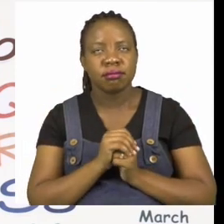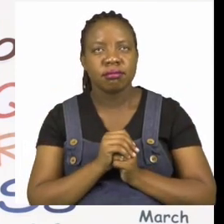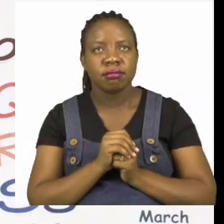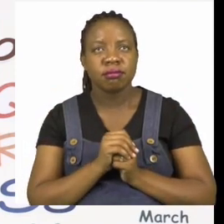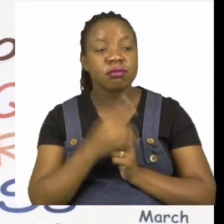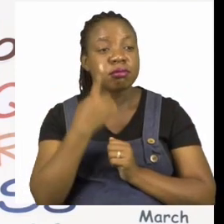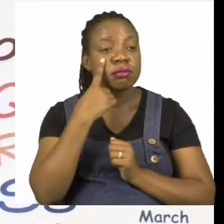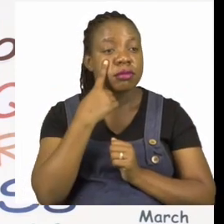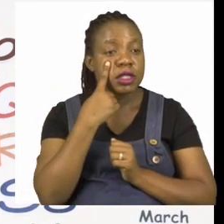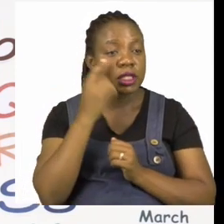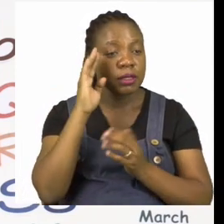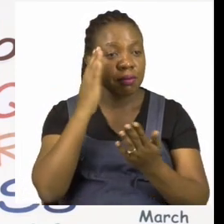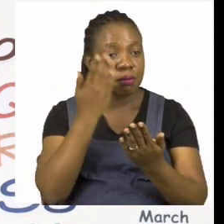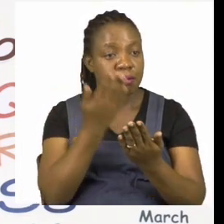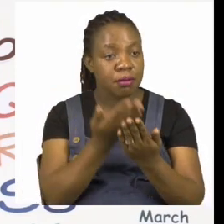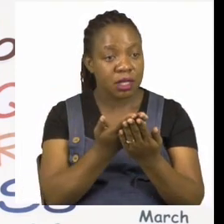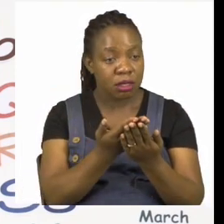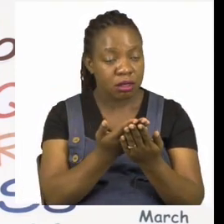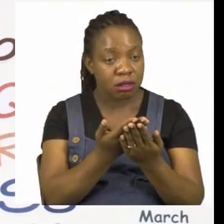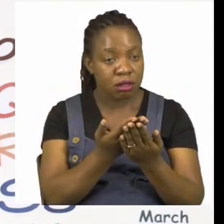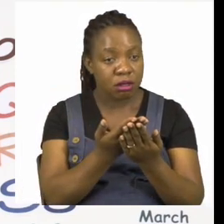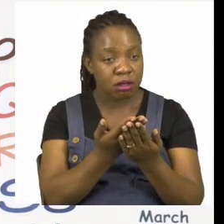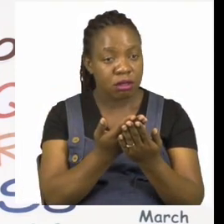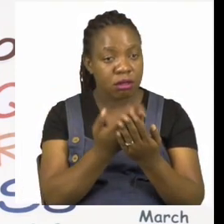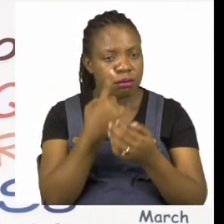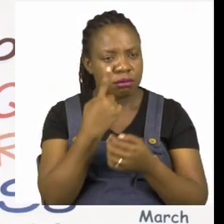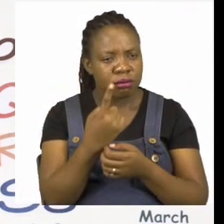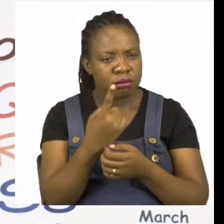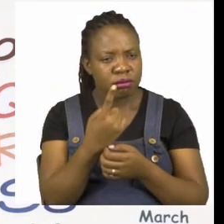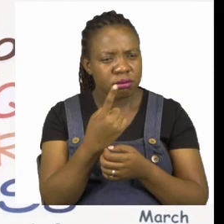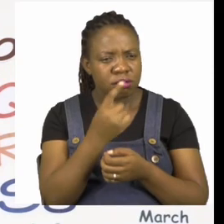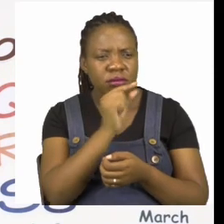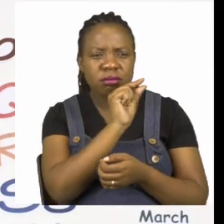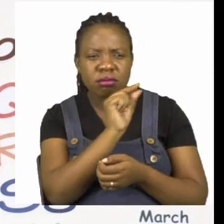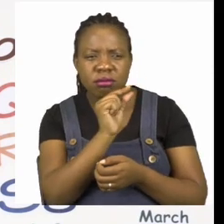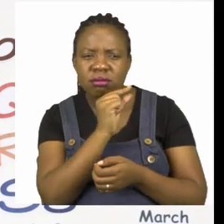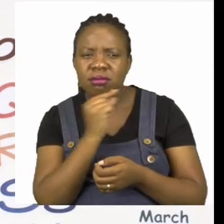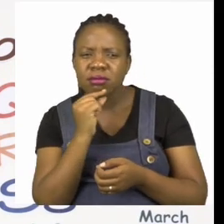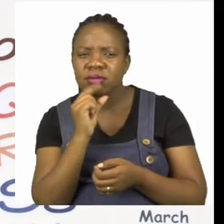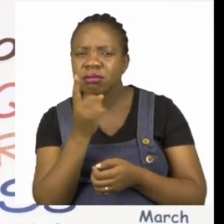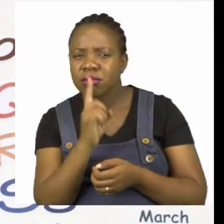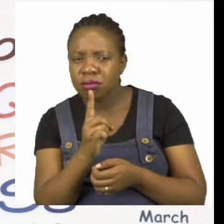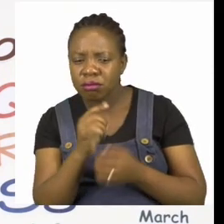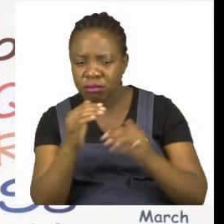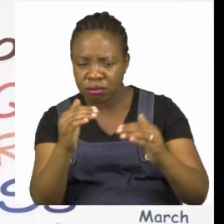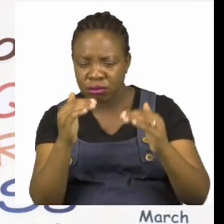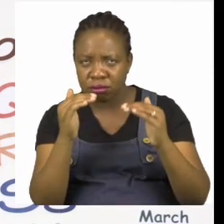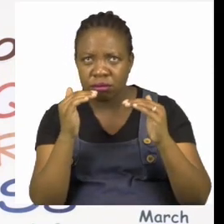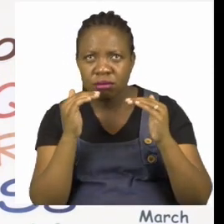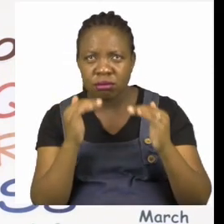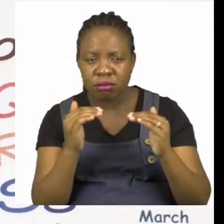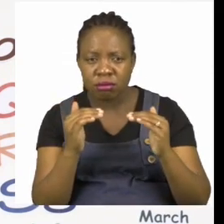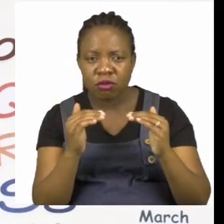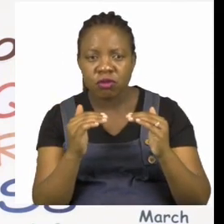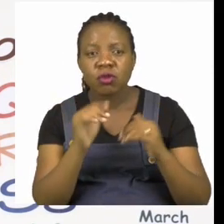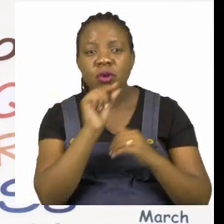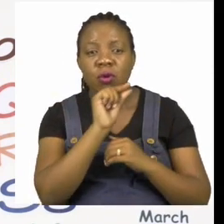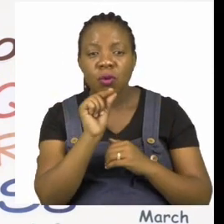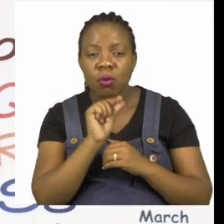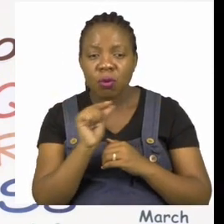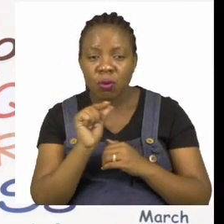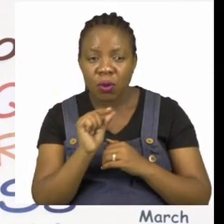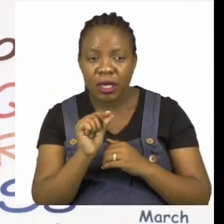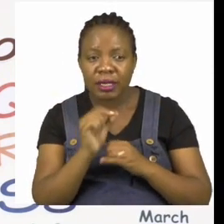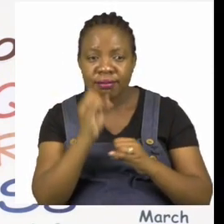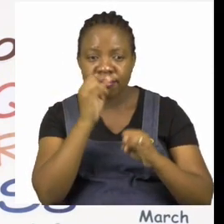so you can hear the difference between ch and sh. I'll see you soon after the